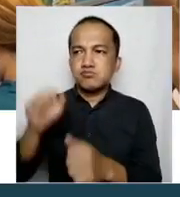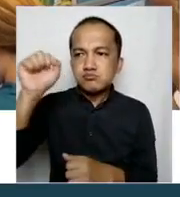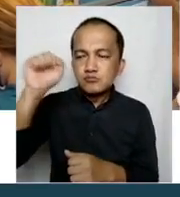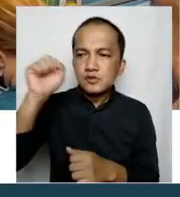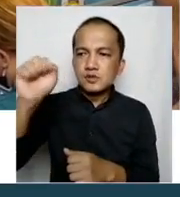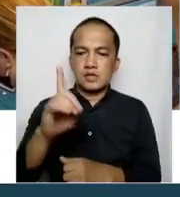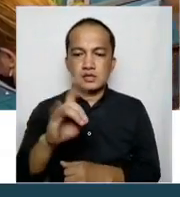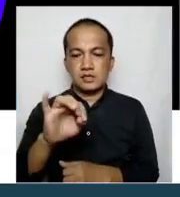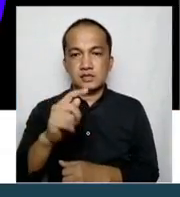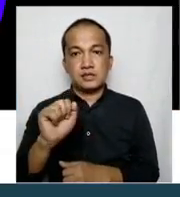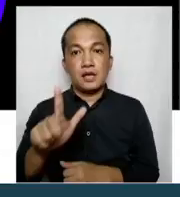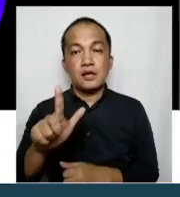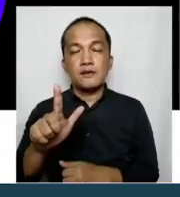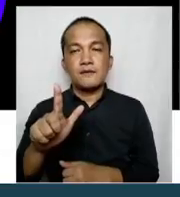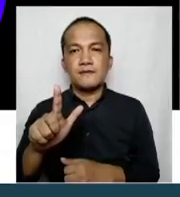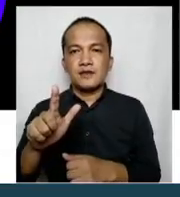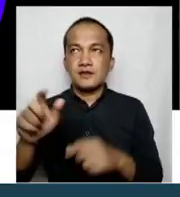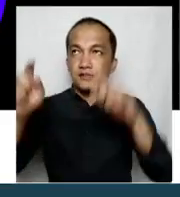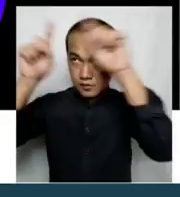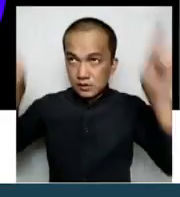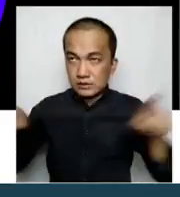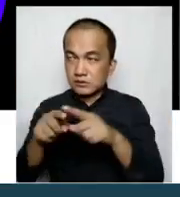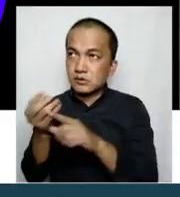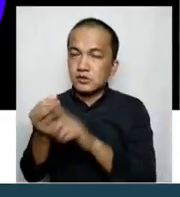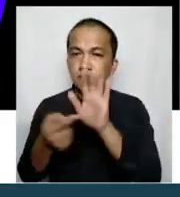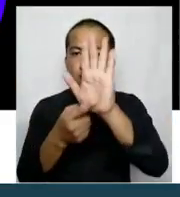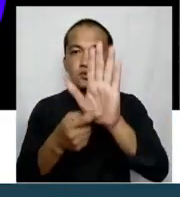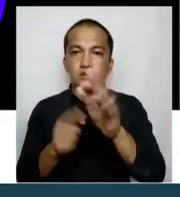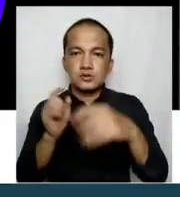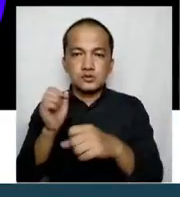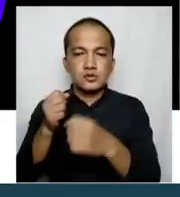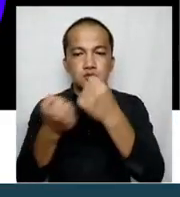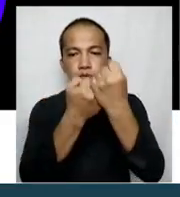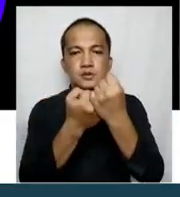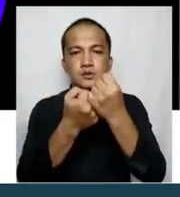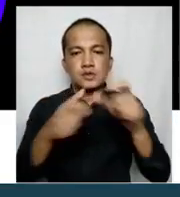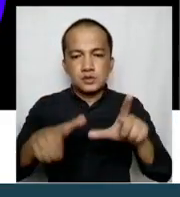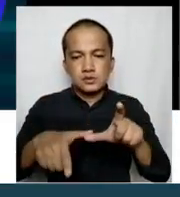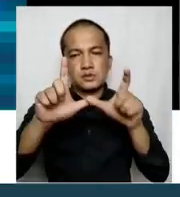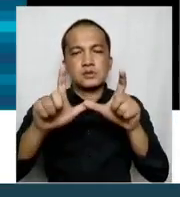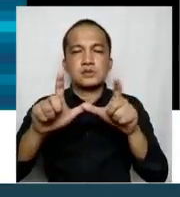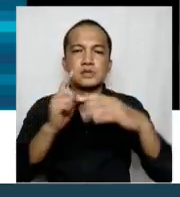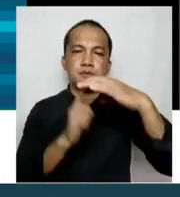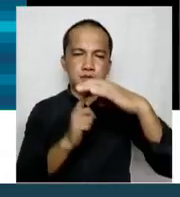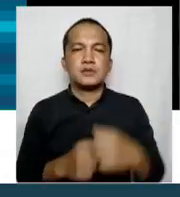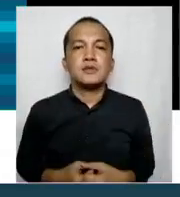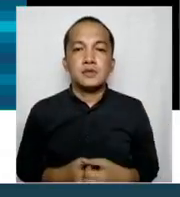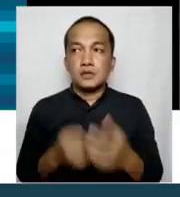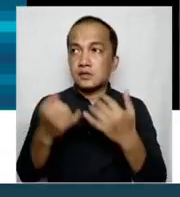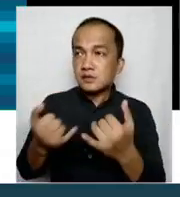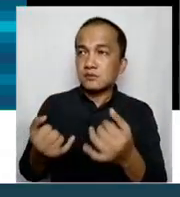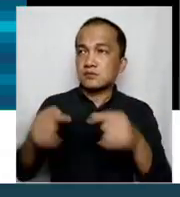digital graffiti in order to show our support for the renewal of the franchise. Mm-hmm. And now that this has